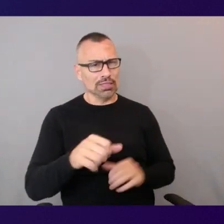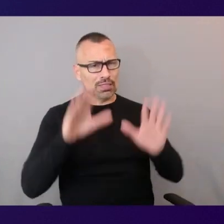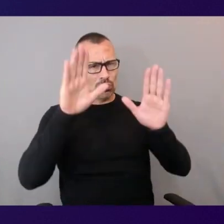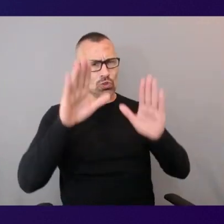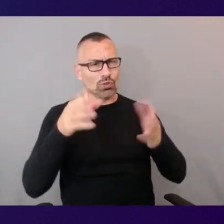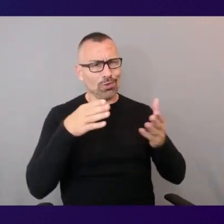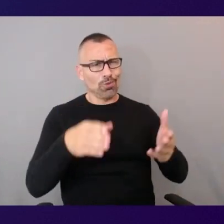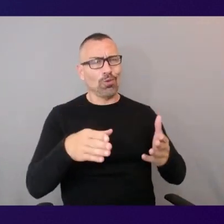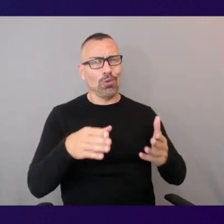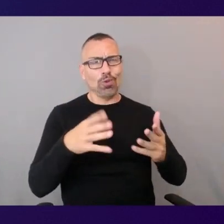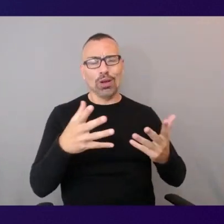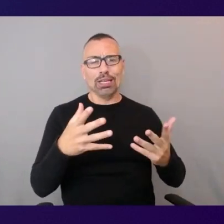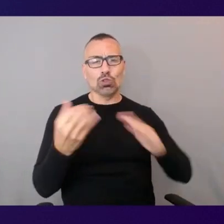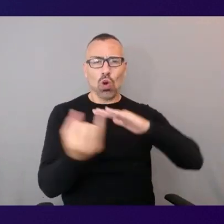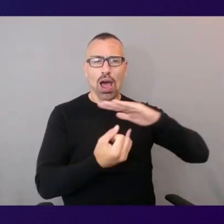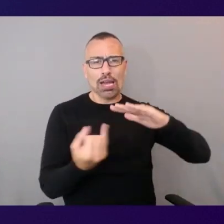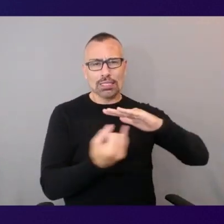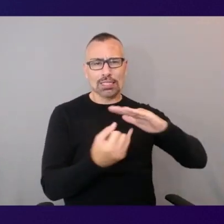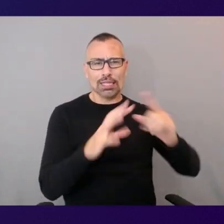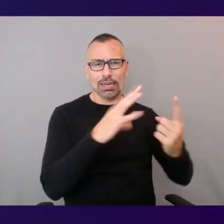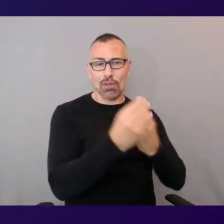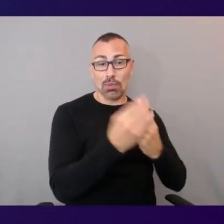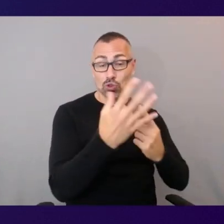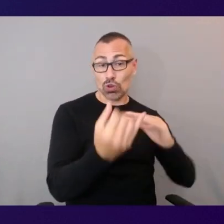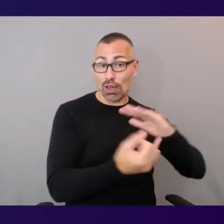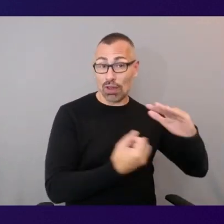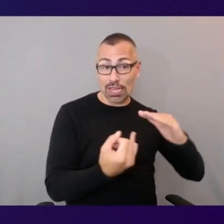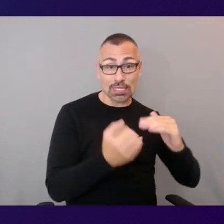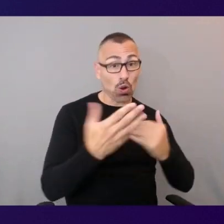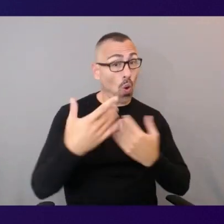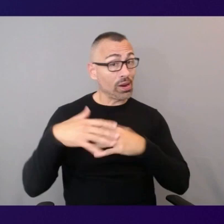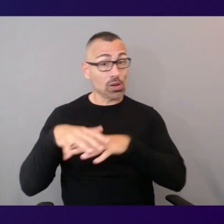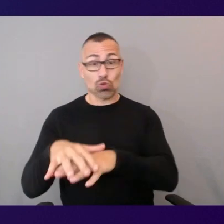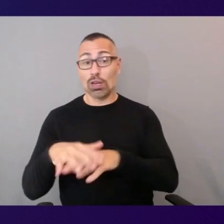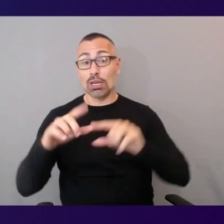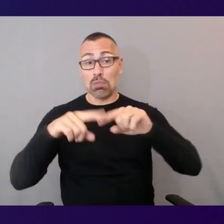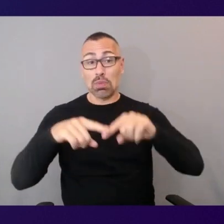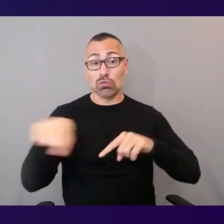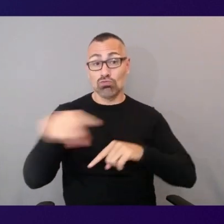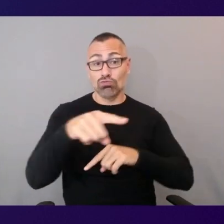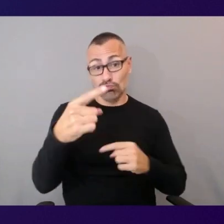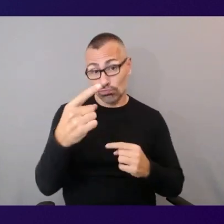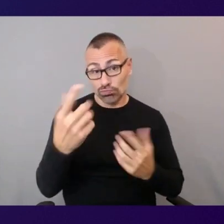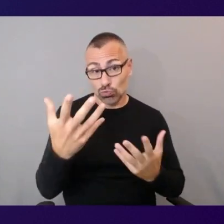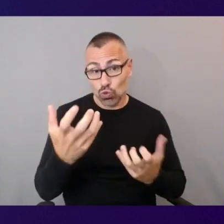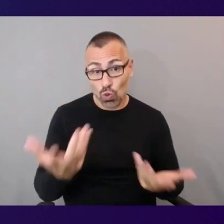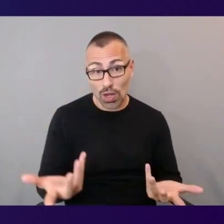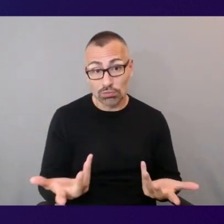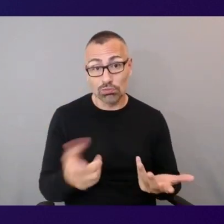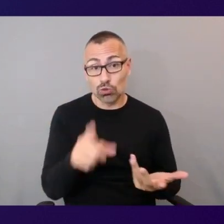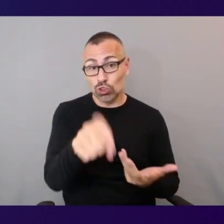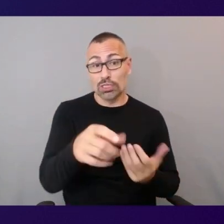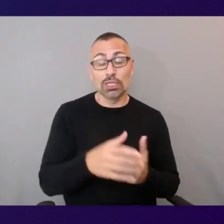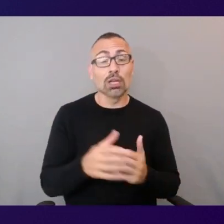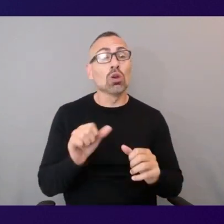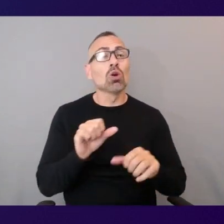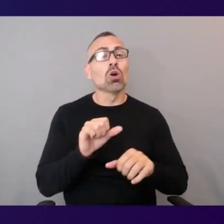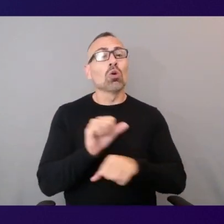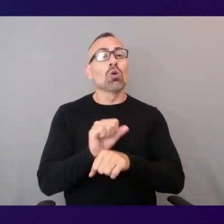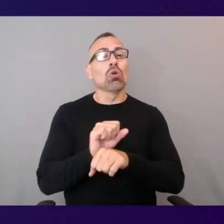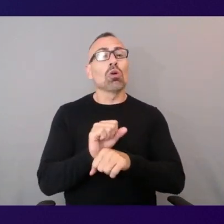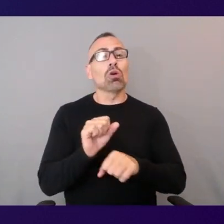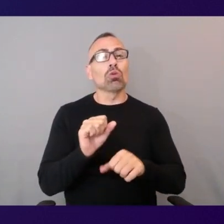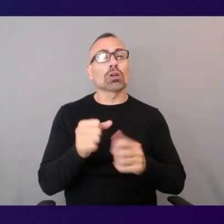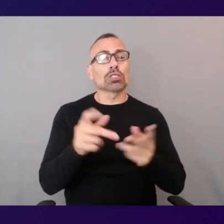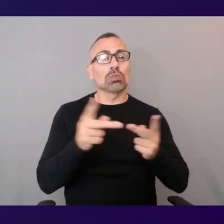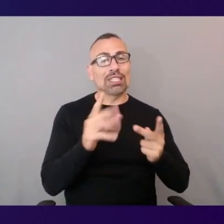as isolated or integrated to an environment as you really want. With Amazon Workspaces and with Core, there's a separate